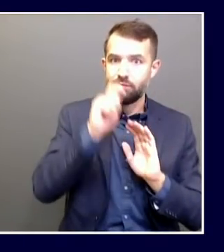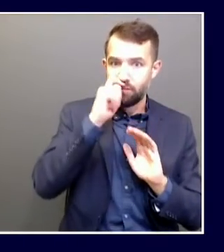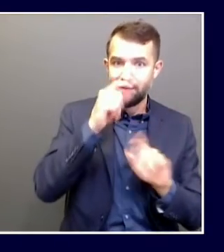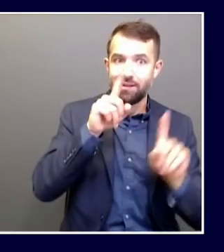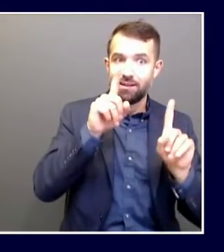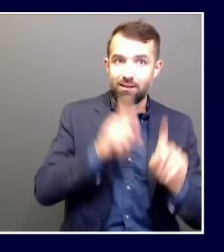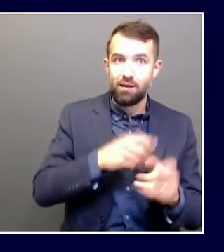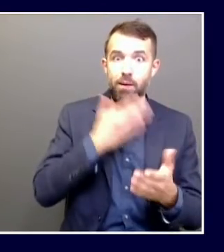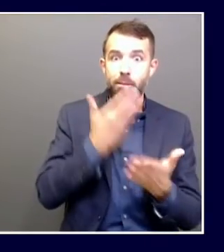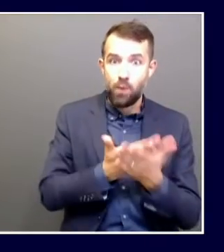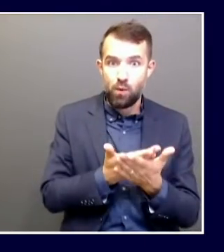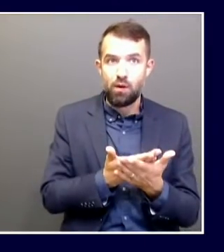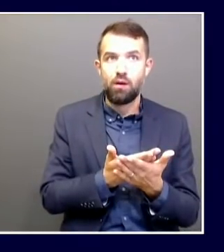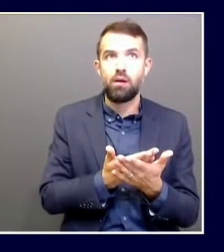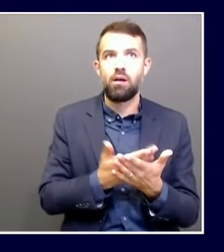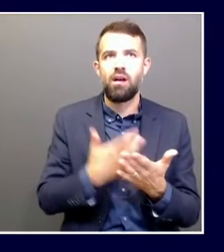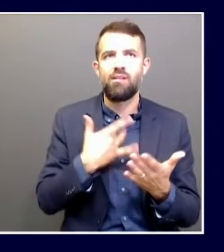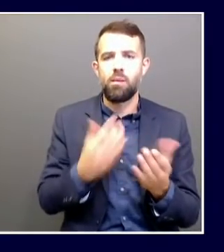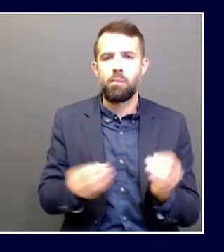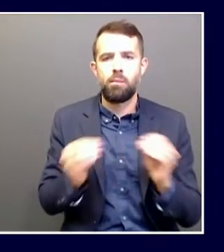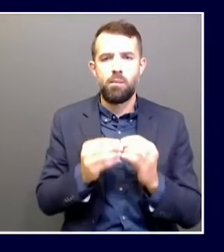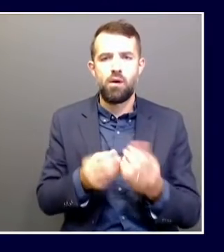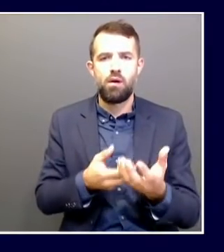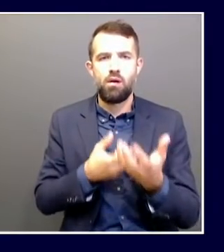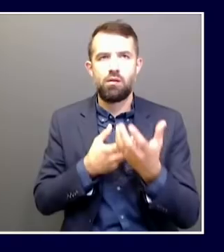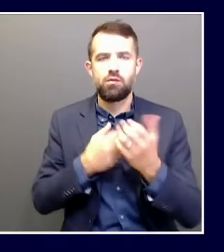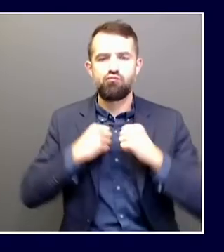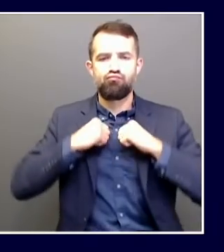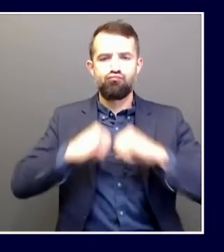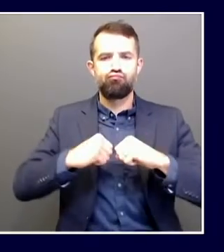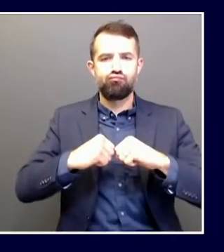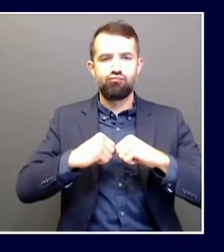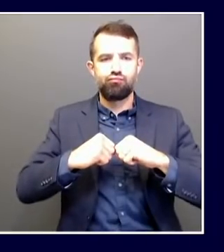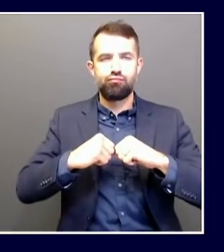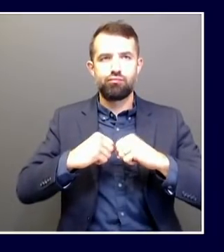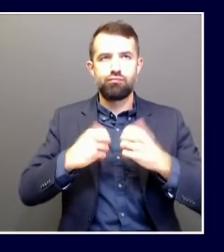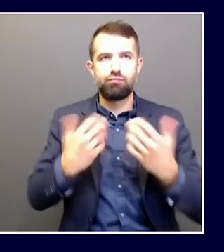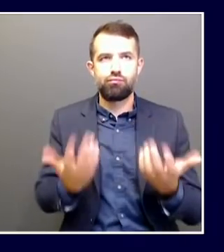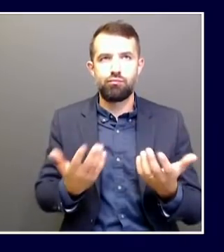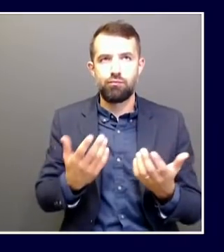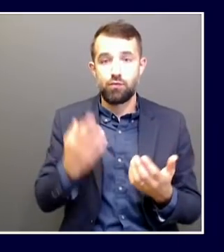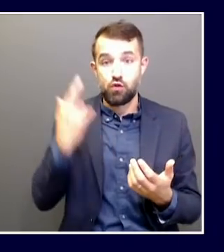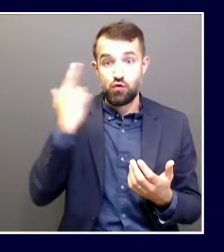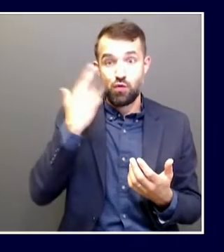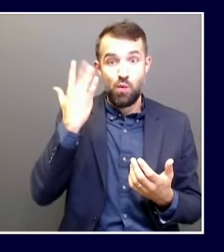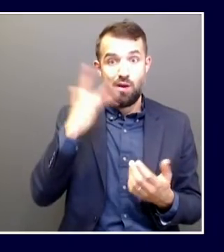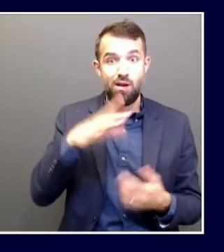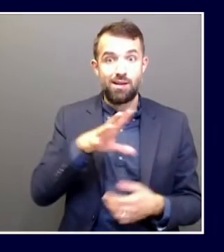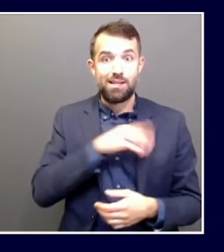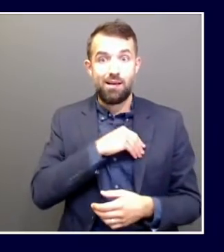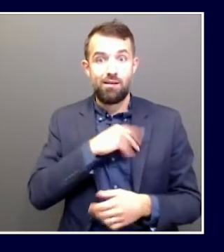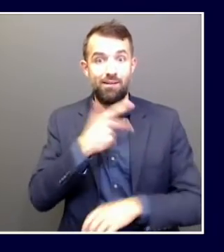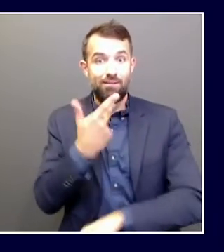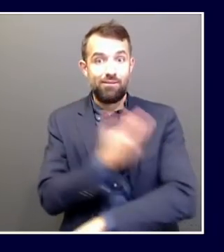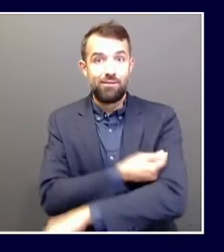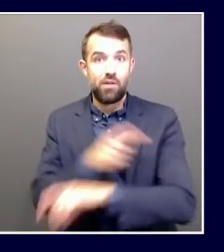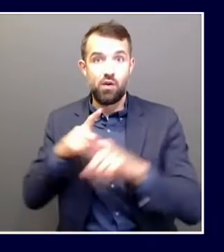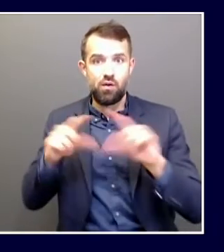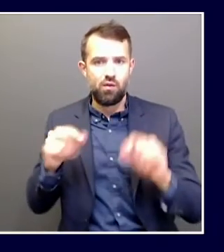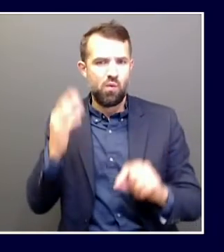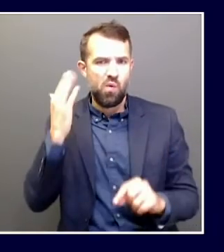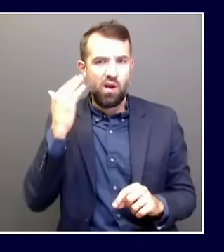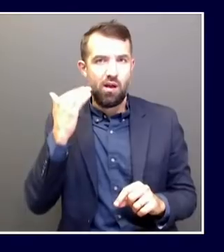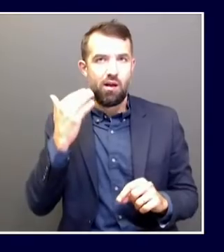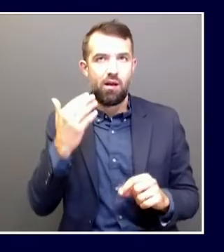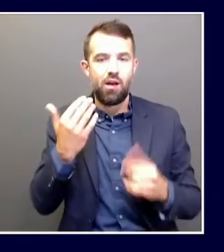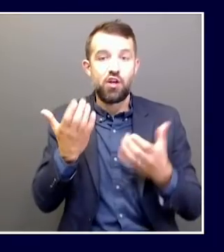it's statistically so less likely to happen in a vaccinated person. The second reason is that a number